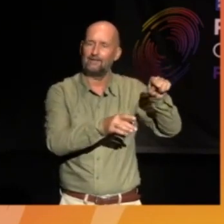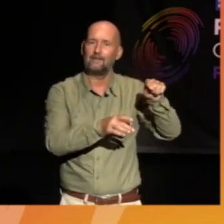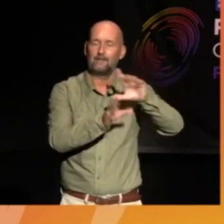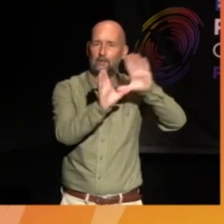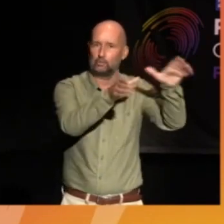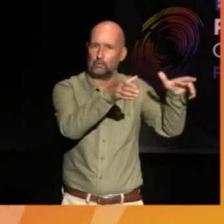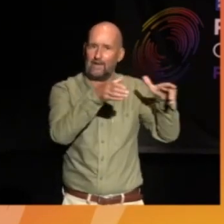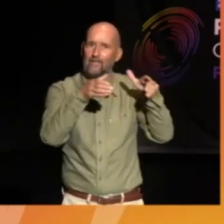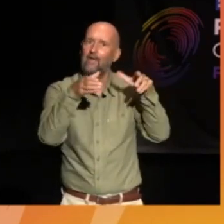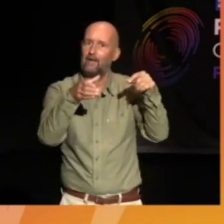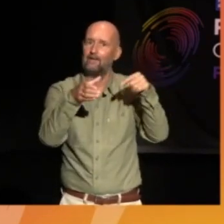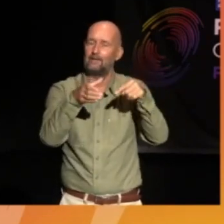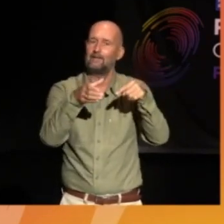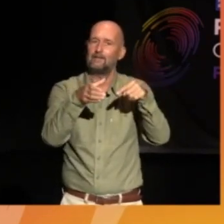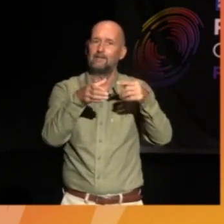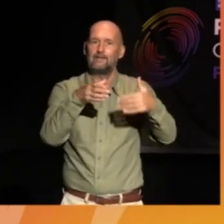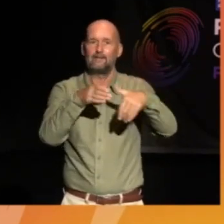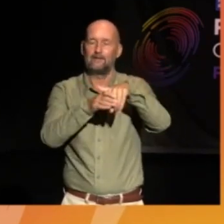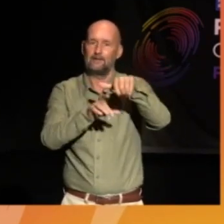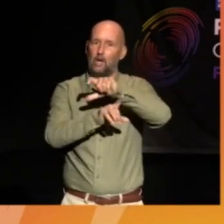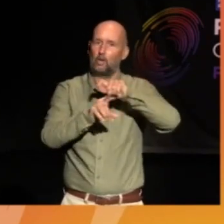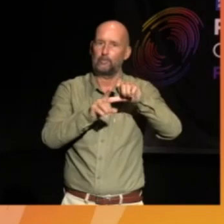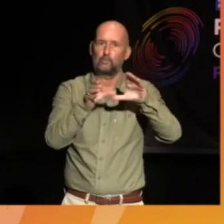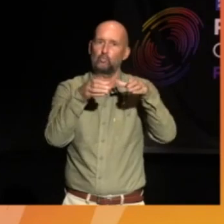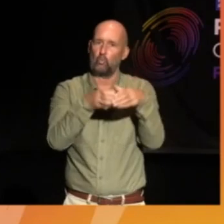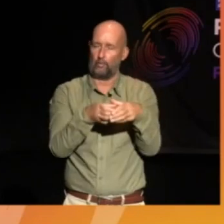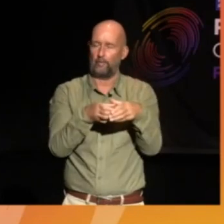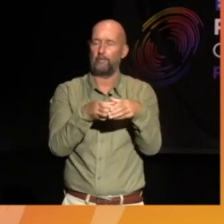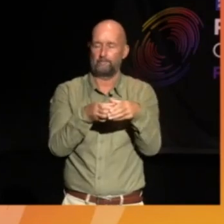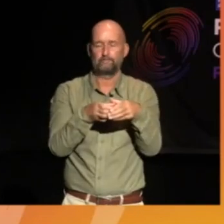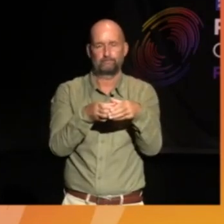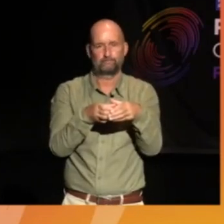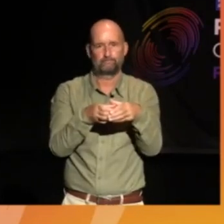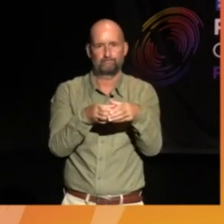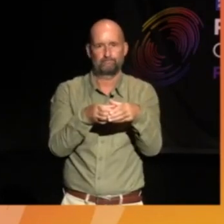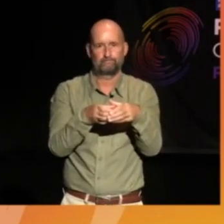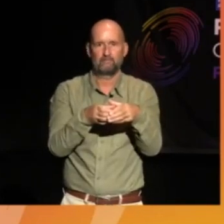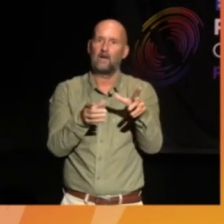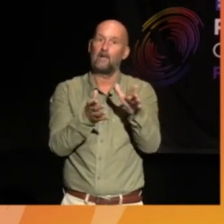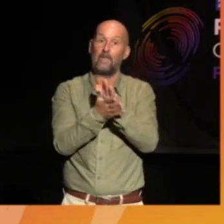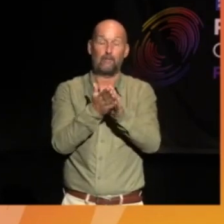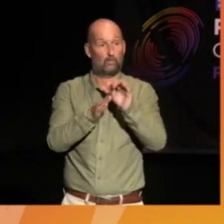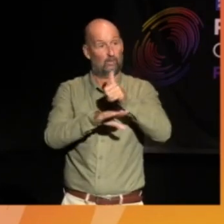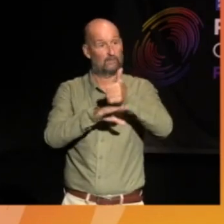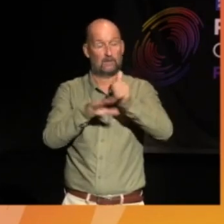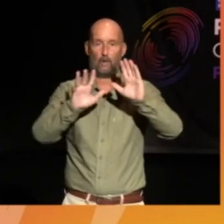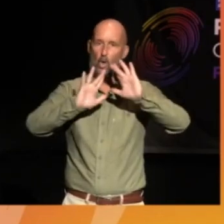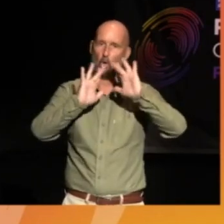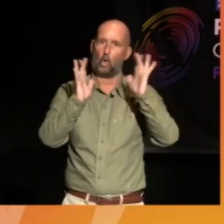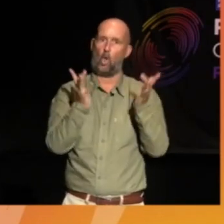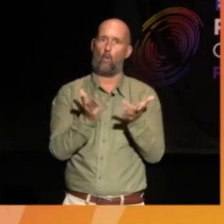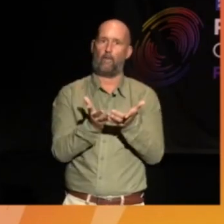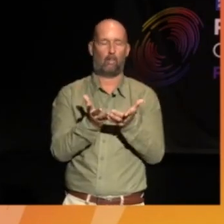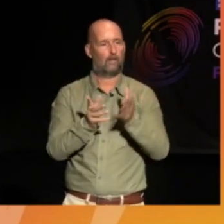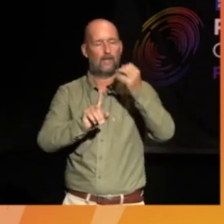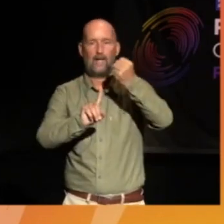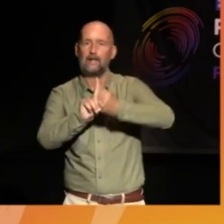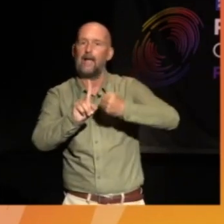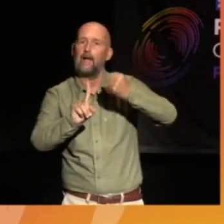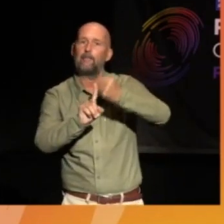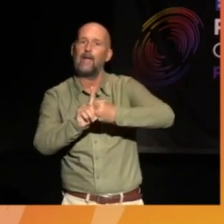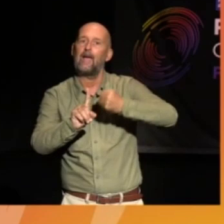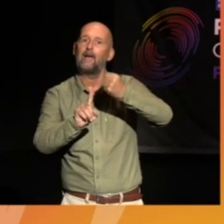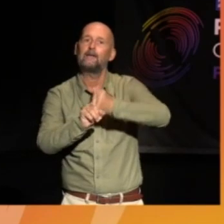together, we are part of 100 Million Group, which is a global campaign. Already he told about that, is a